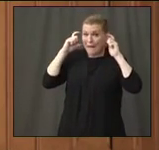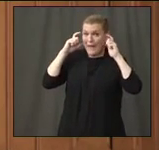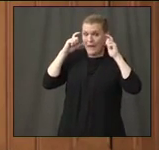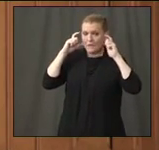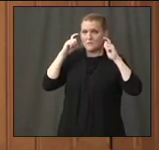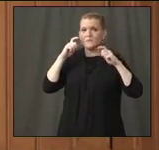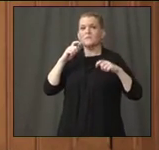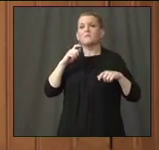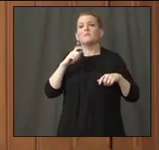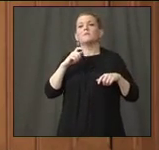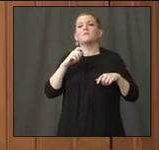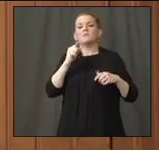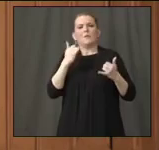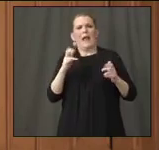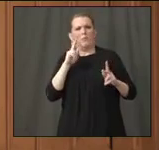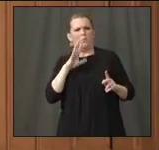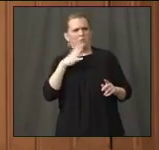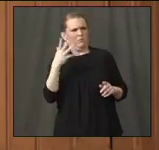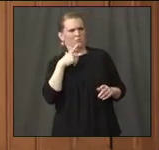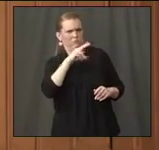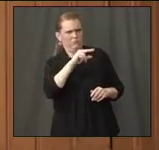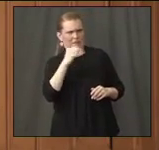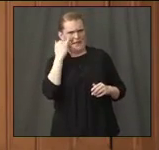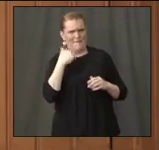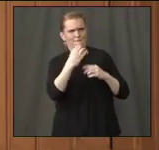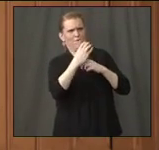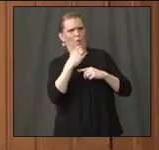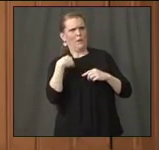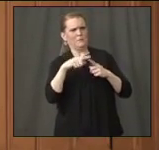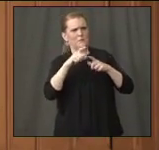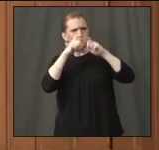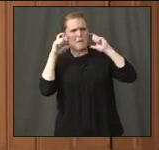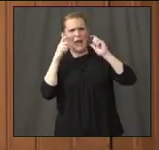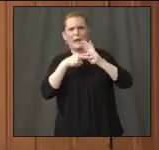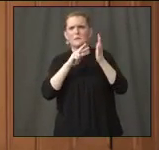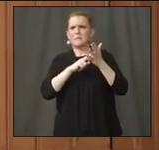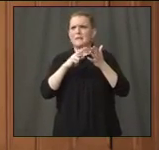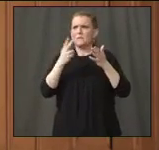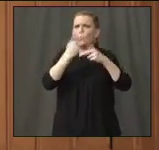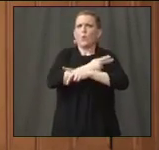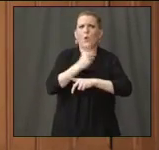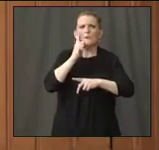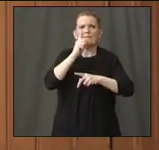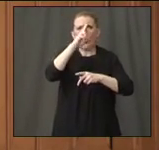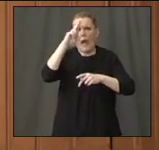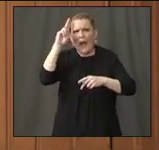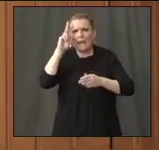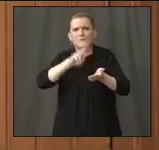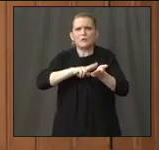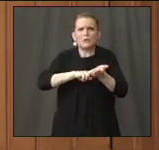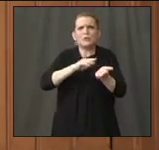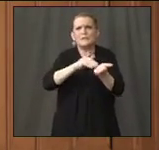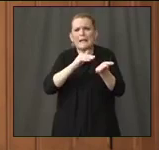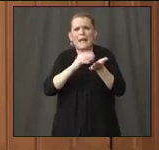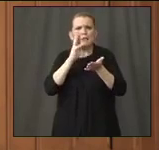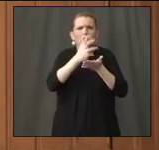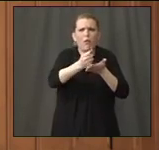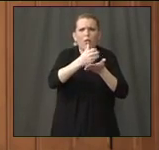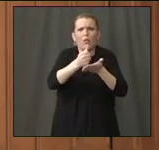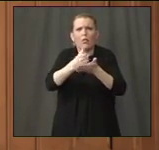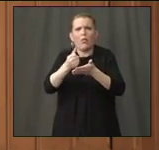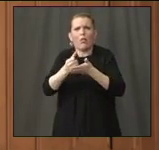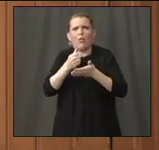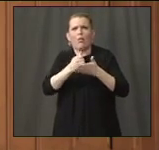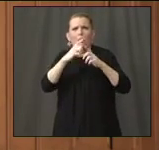right? So where we see most acute shortages right now is in the high-end respirators, the N95s, disposable gowns. That's another area of